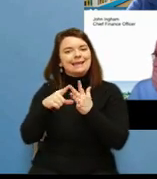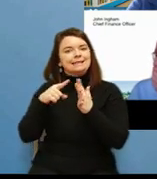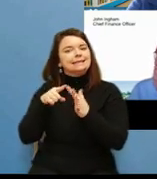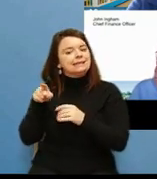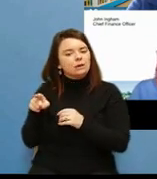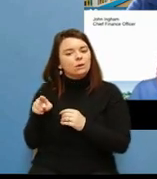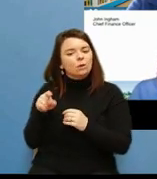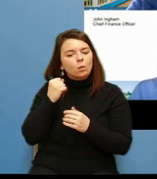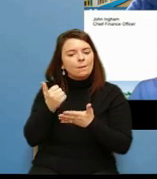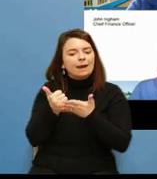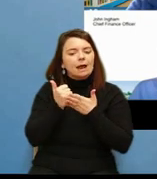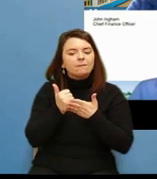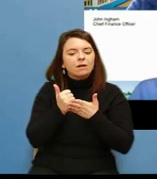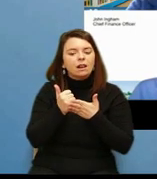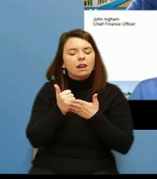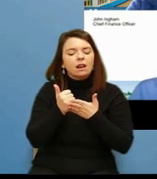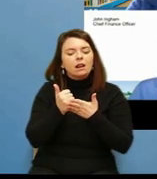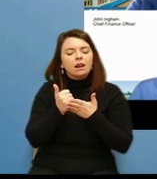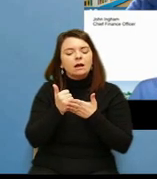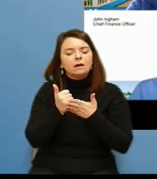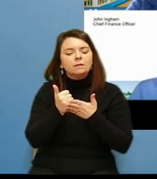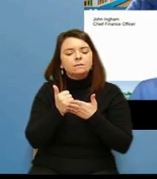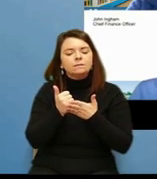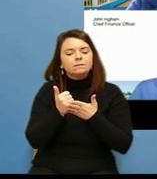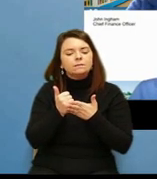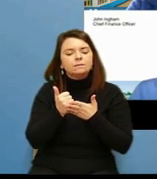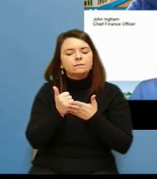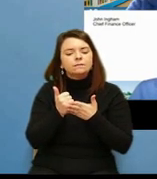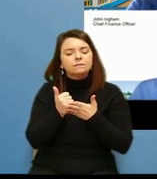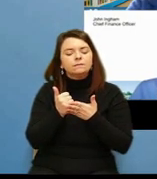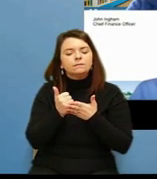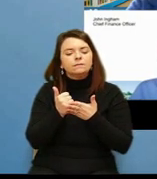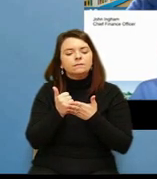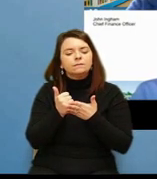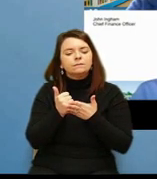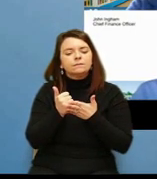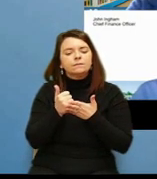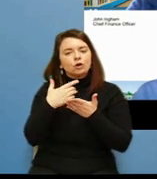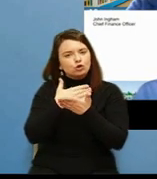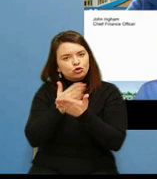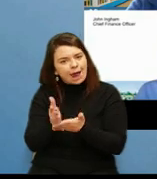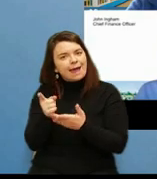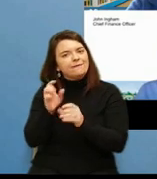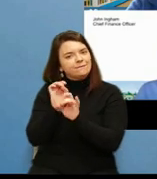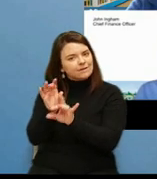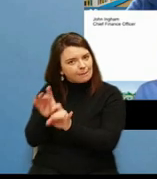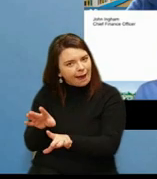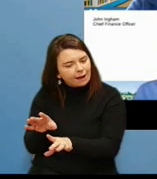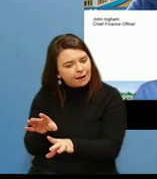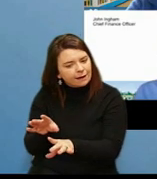discussion. Maybe, Sadie, it would be helpful, because I think it will be Mark Burgess and Kath Byford who will go to